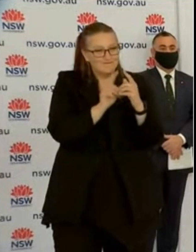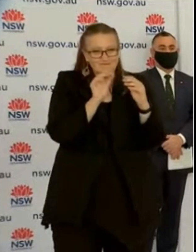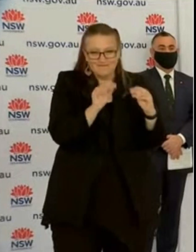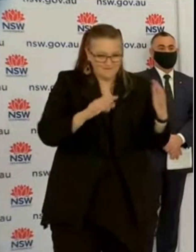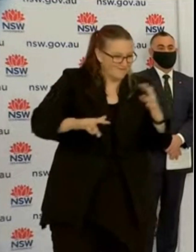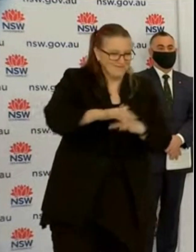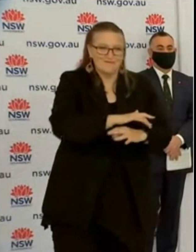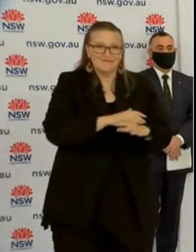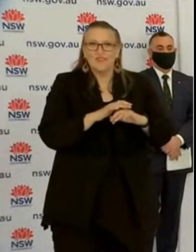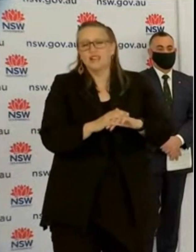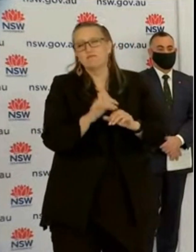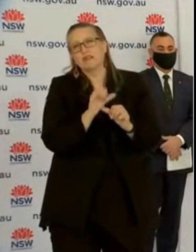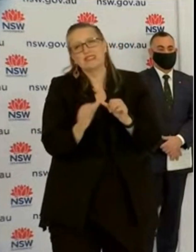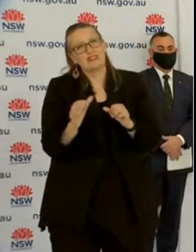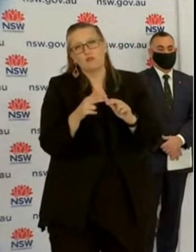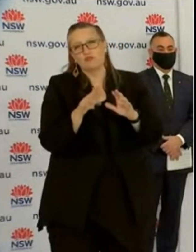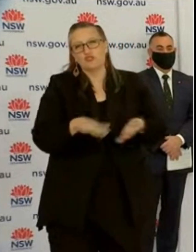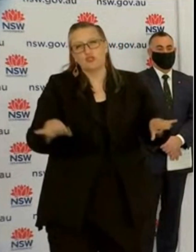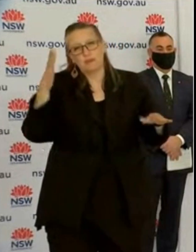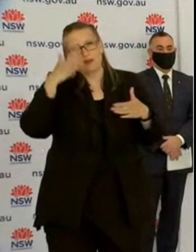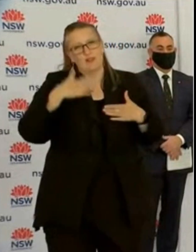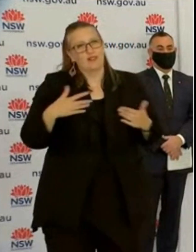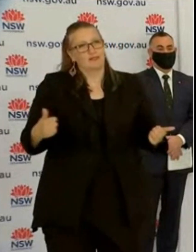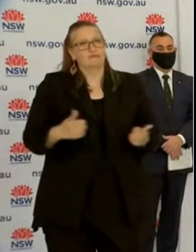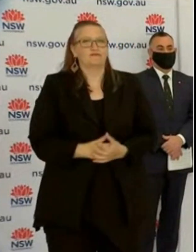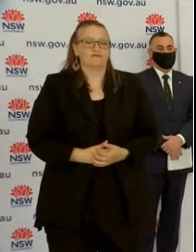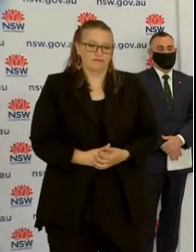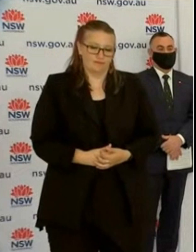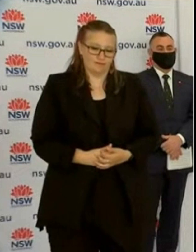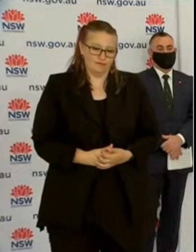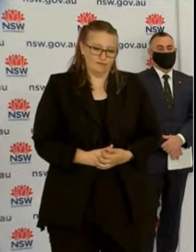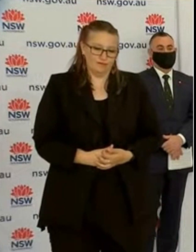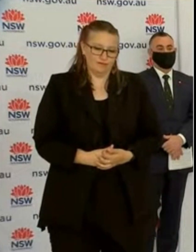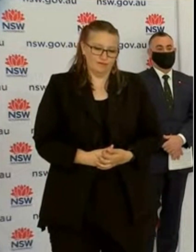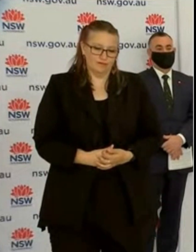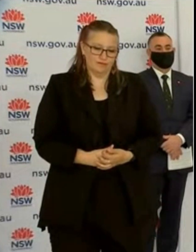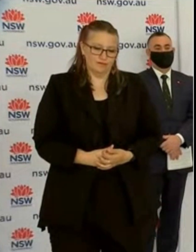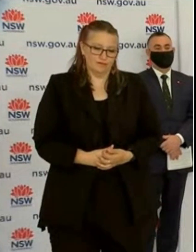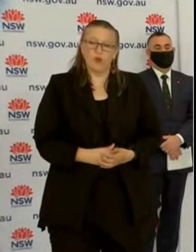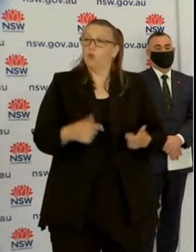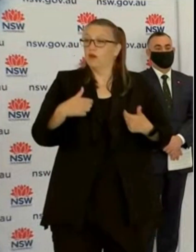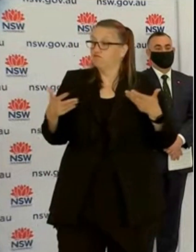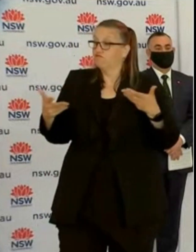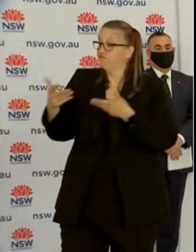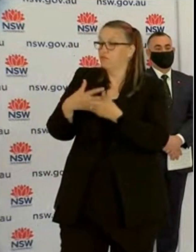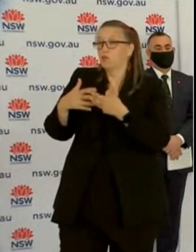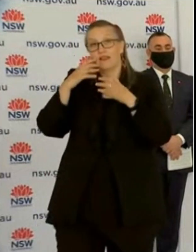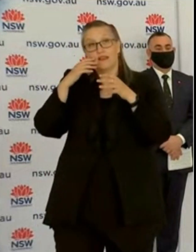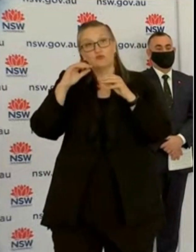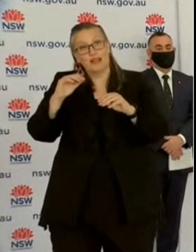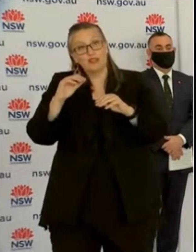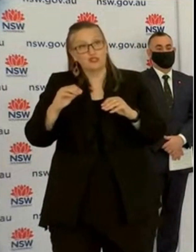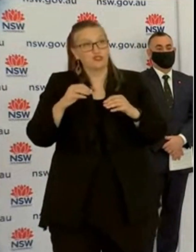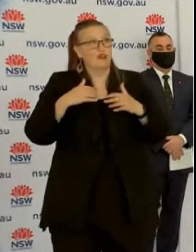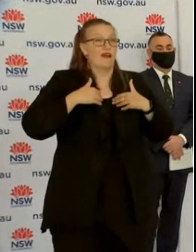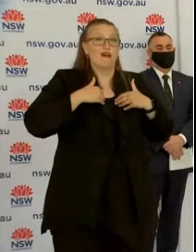absolutely confident that the plans that have been put together in consultation with our health experts and education do have that safe return to school. We